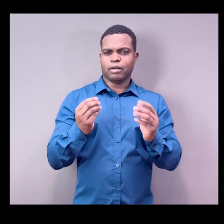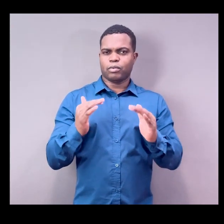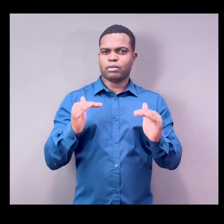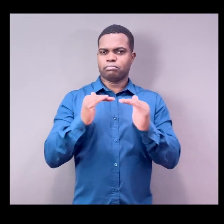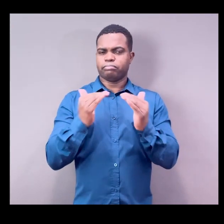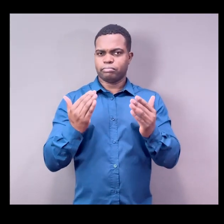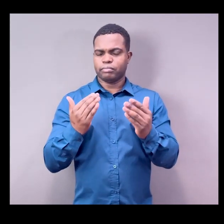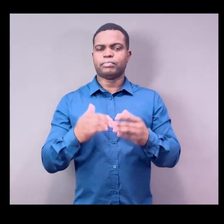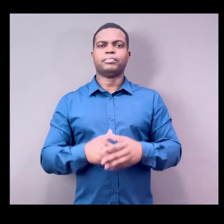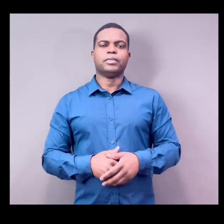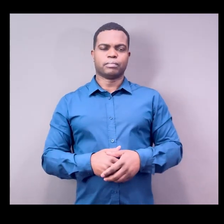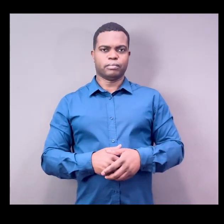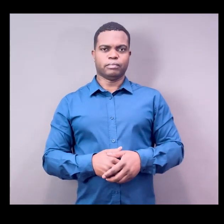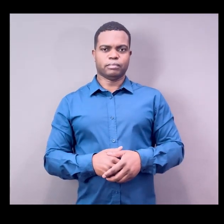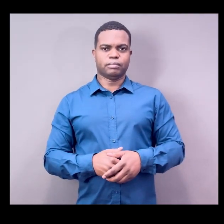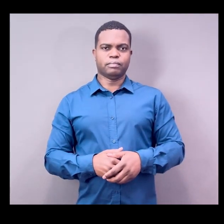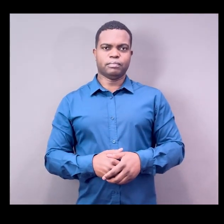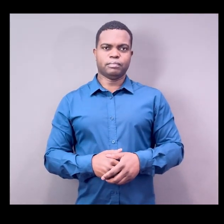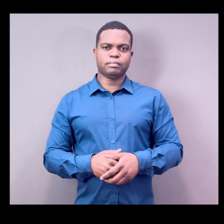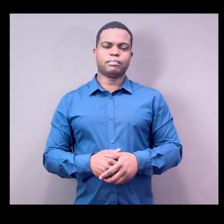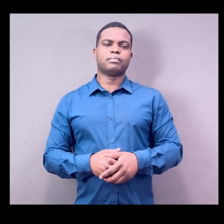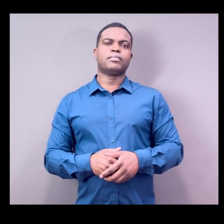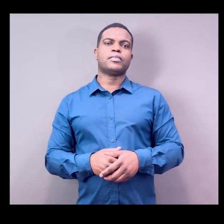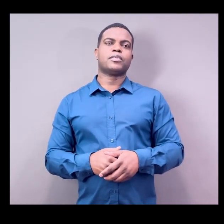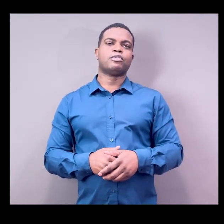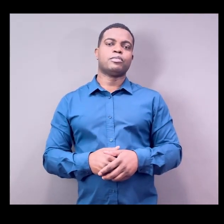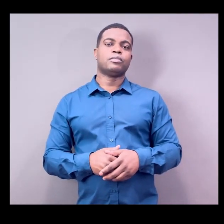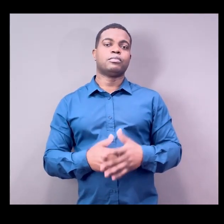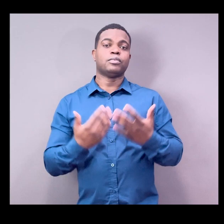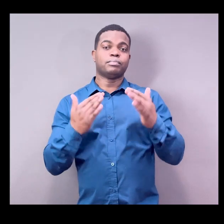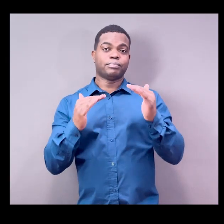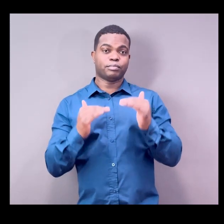efforts that you are planning on. So